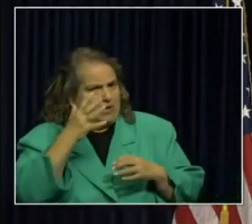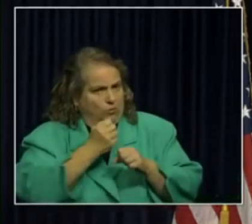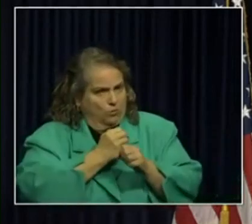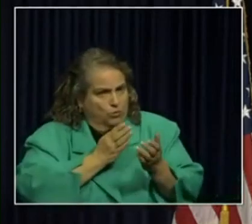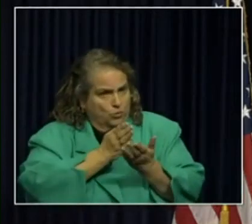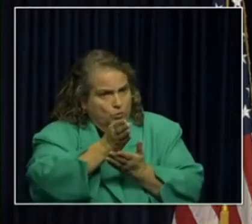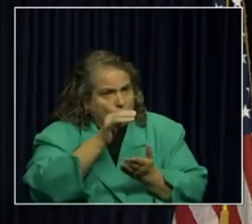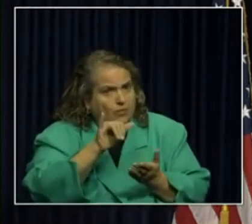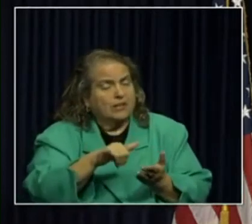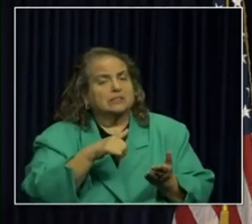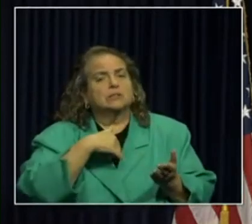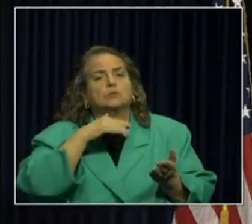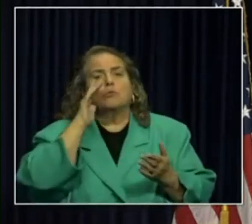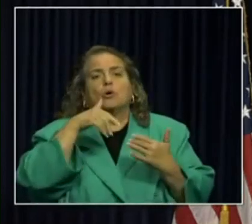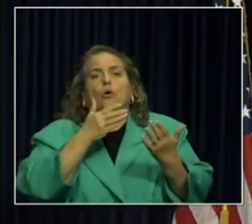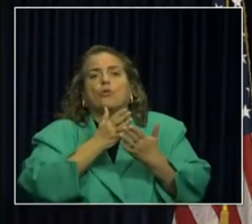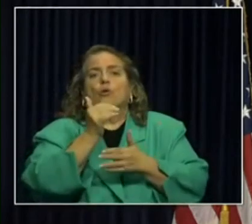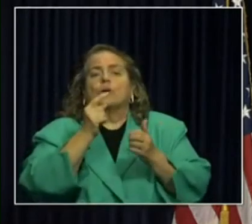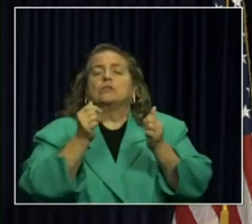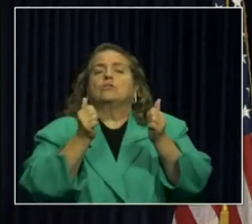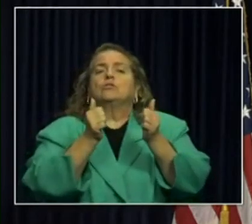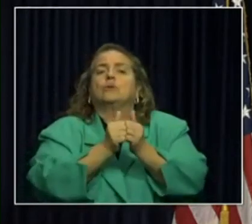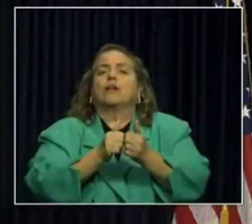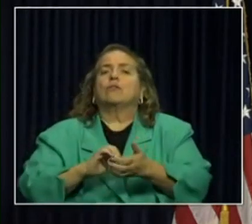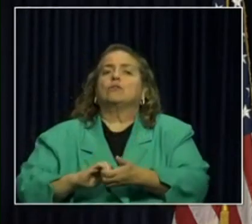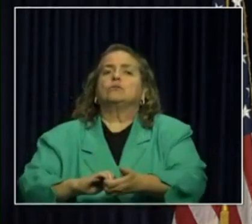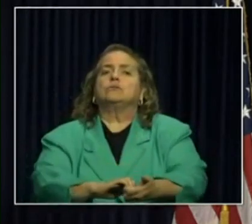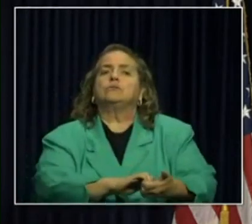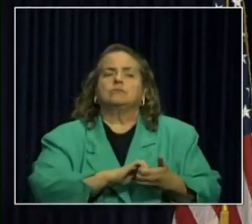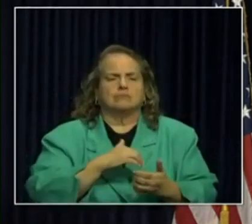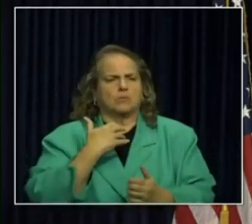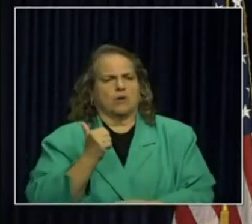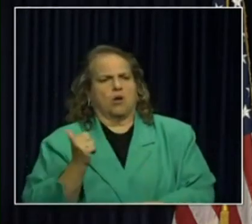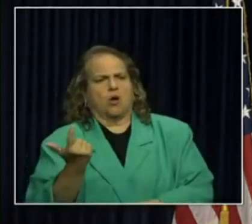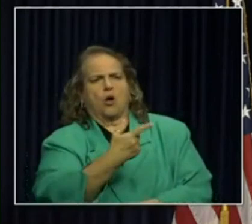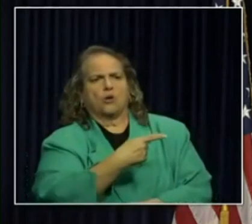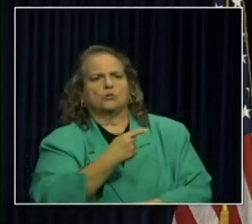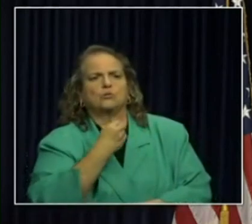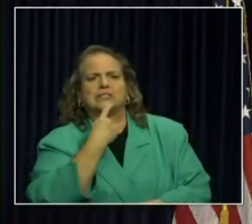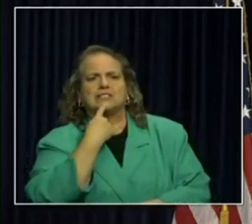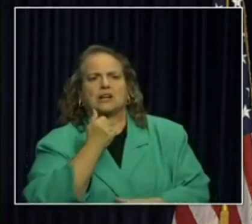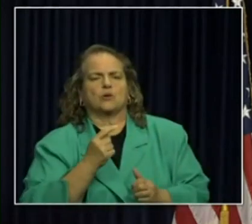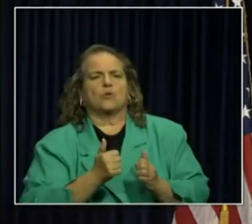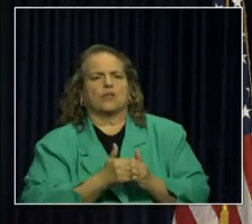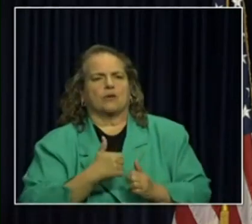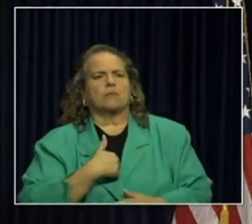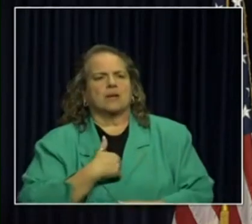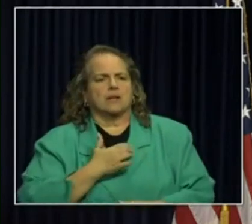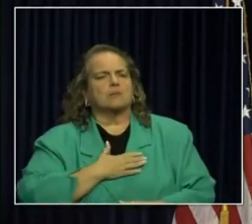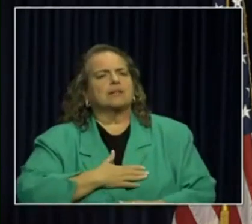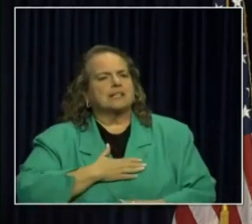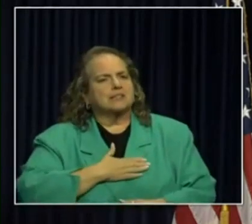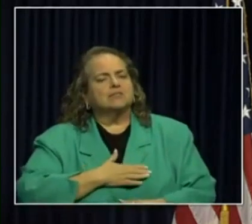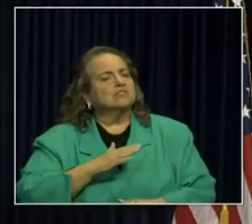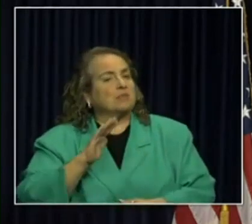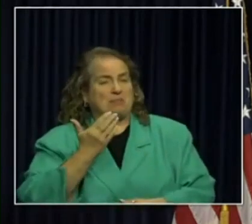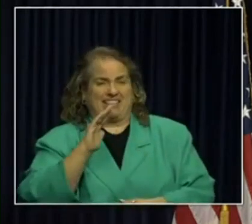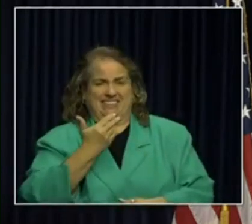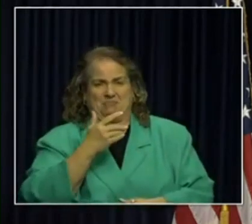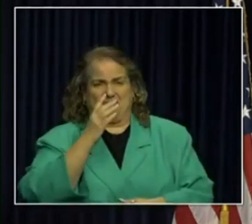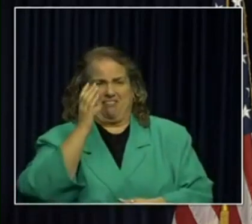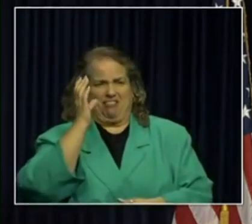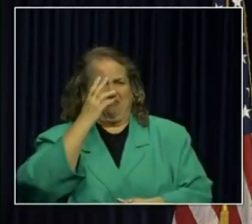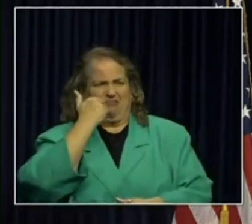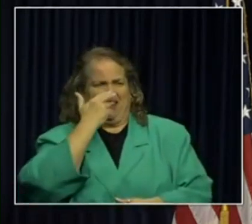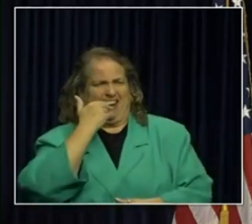this. We will get through this together. But I want all of you out there to say it with me. It may seem hokey, but